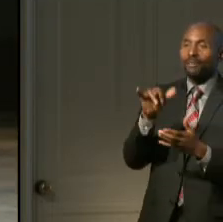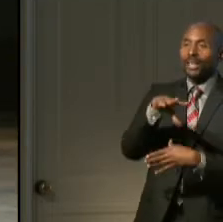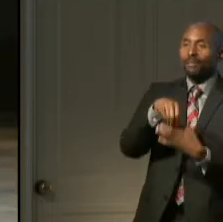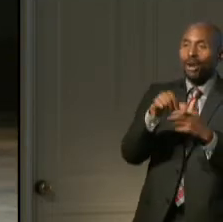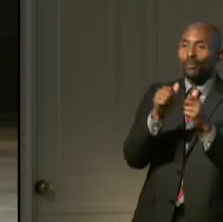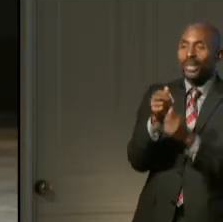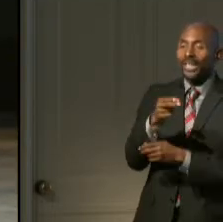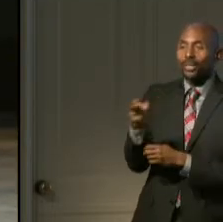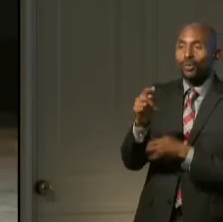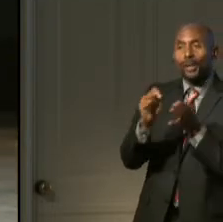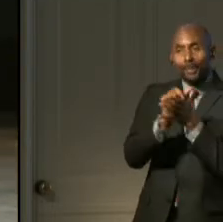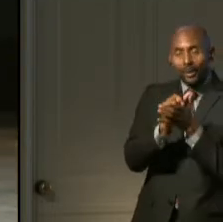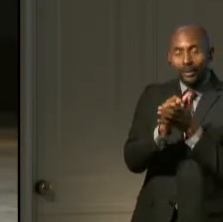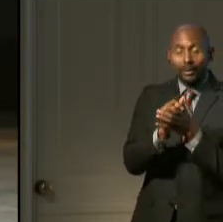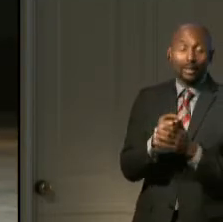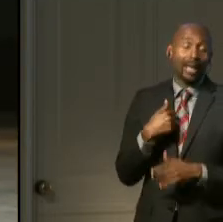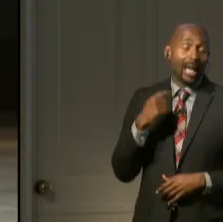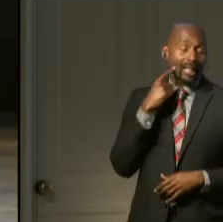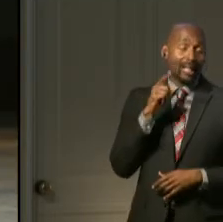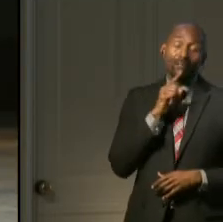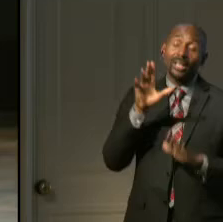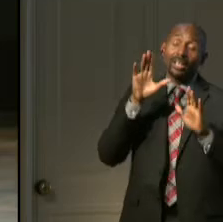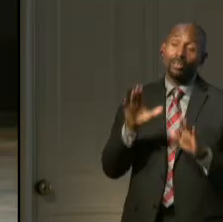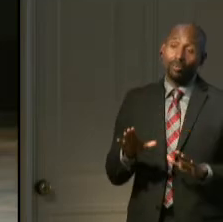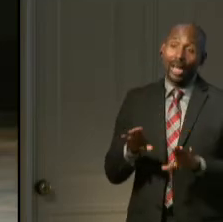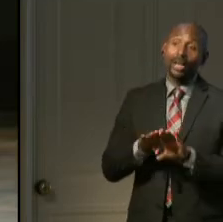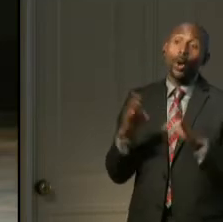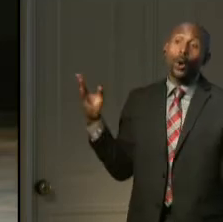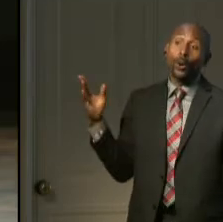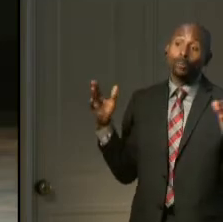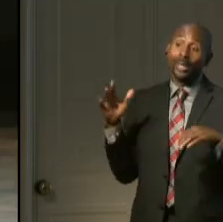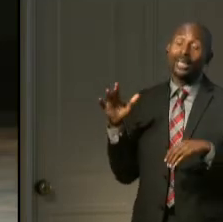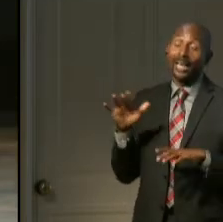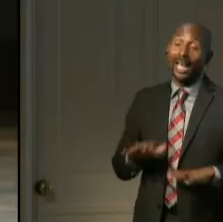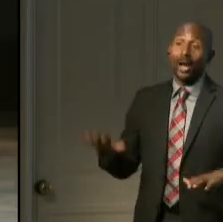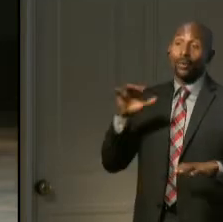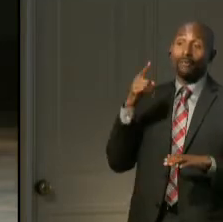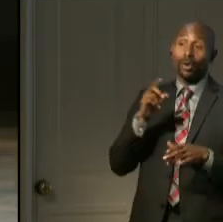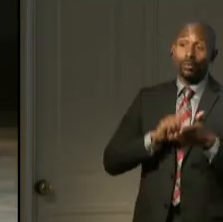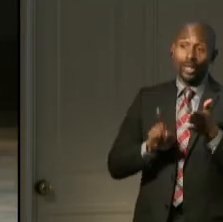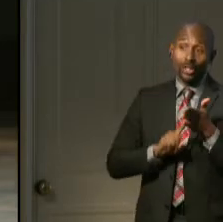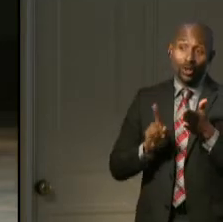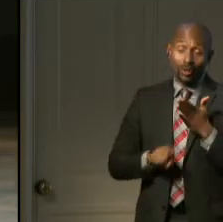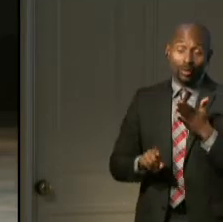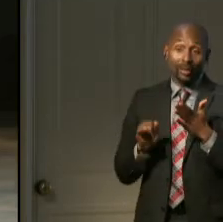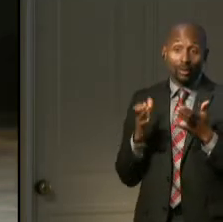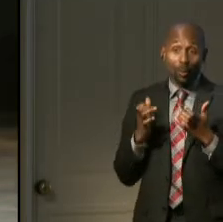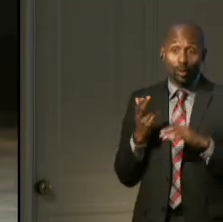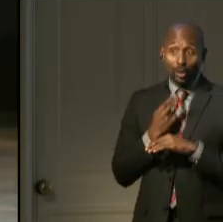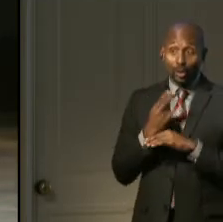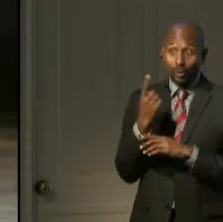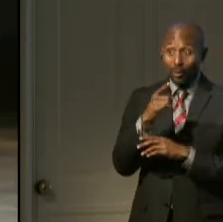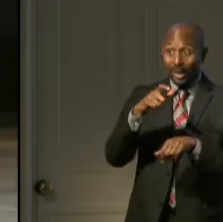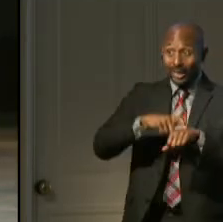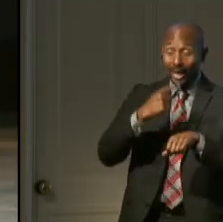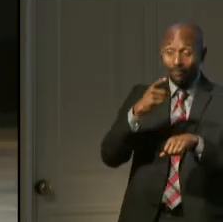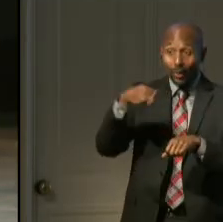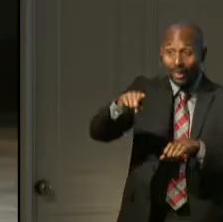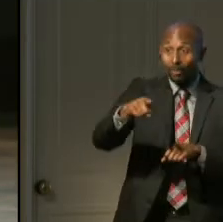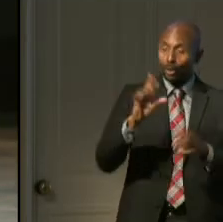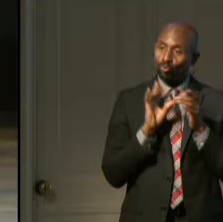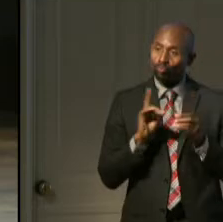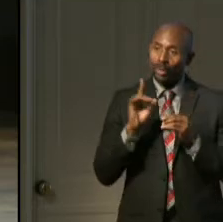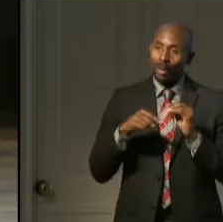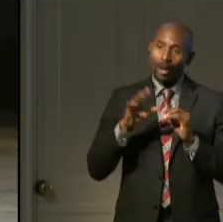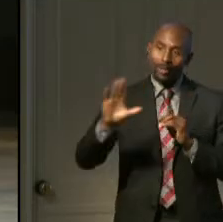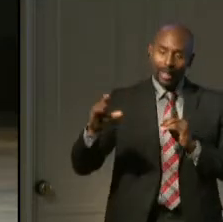the historical periods. And I think this is a great open area of research to figure out if you're going to make use of somebody's time to try to tell their story, to try to figure